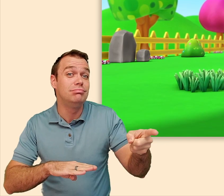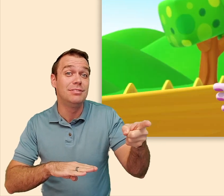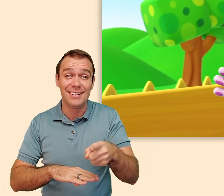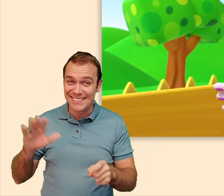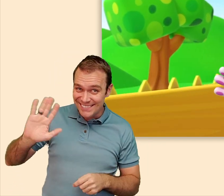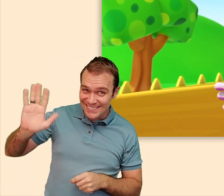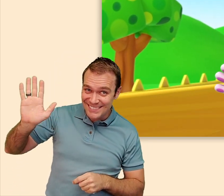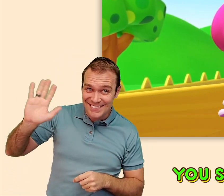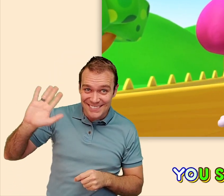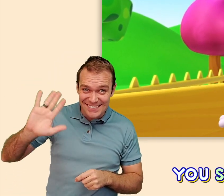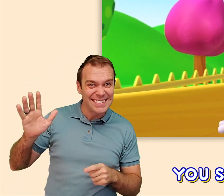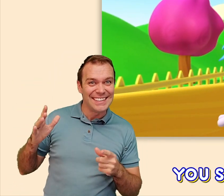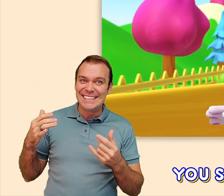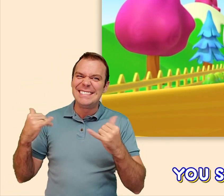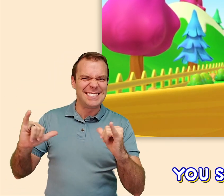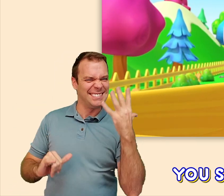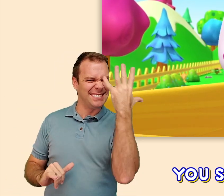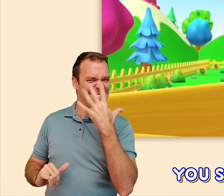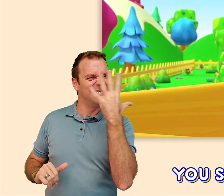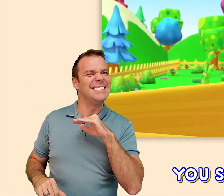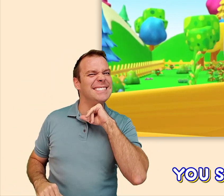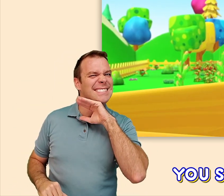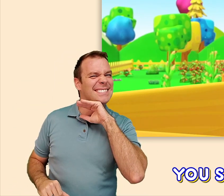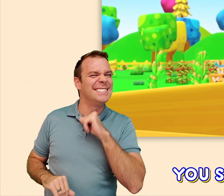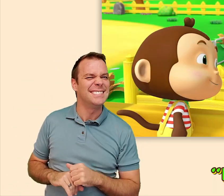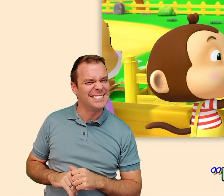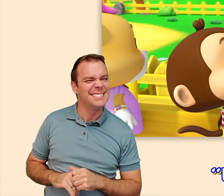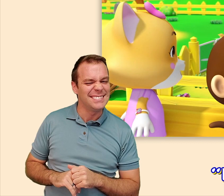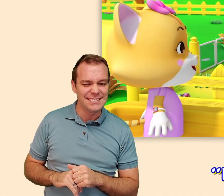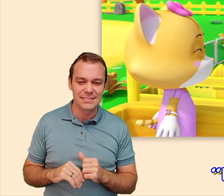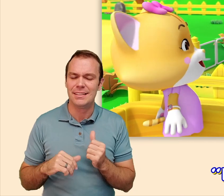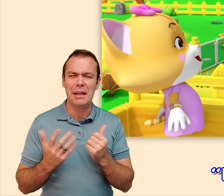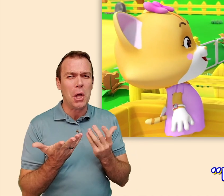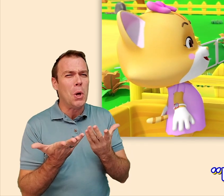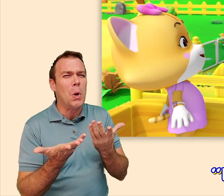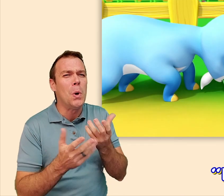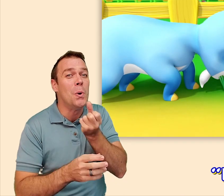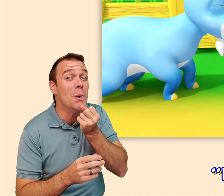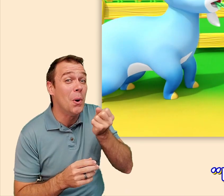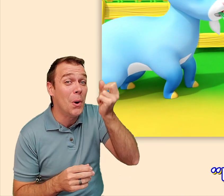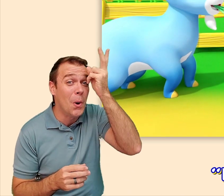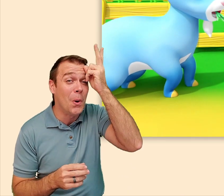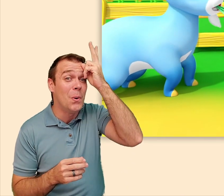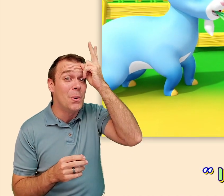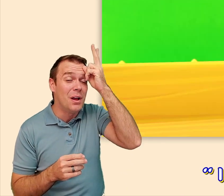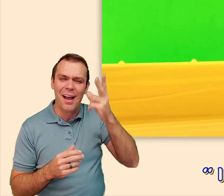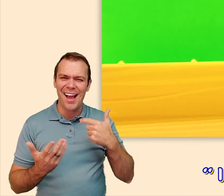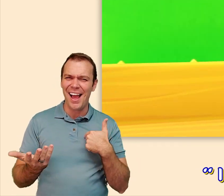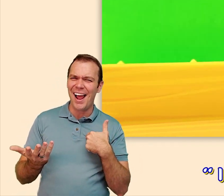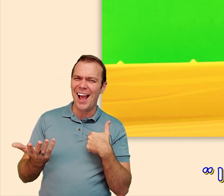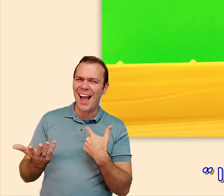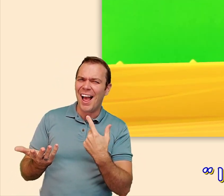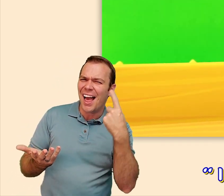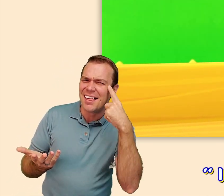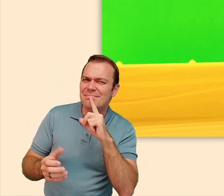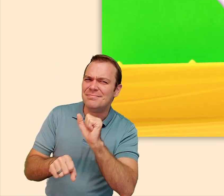farm. Bye-bye. You still look like a pig to me. Look, it's a billy goat. I thought he